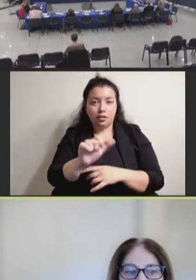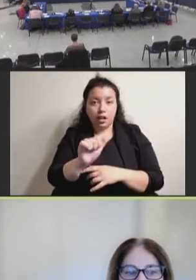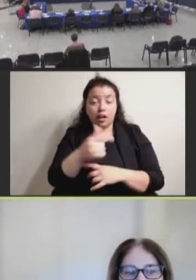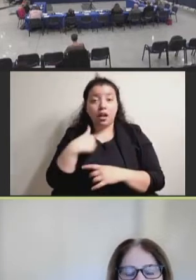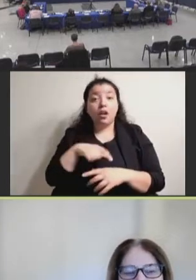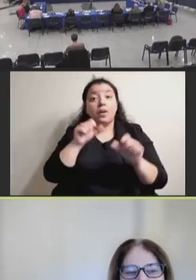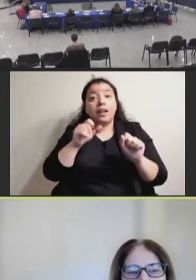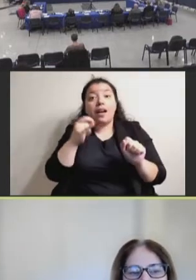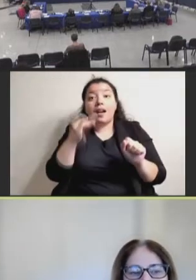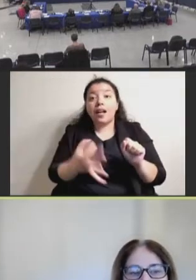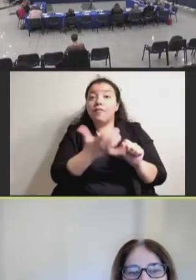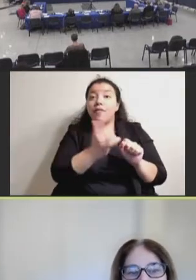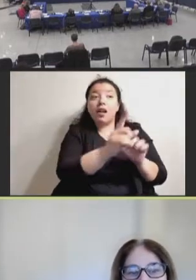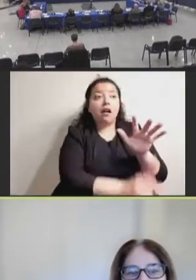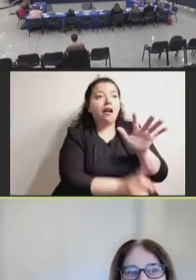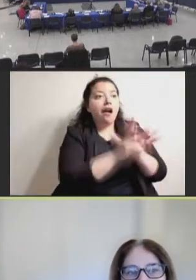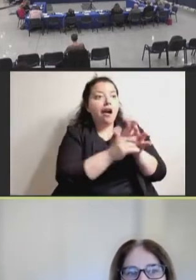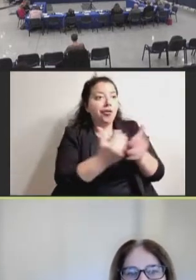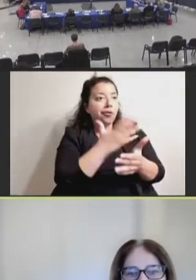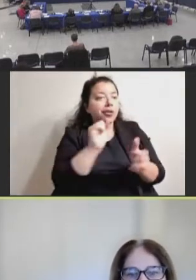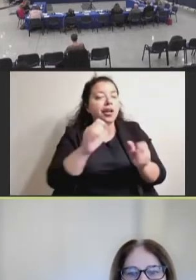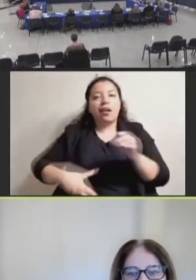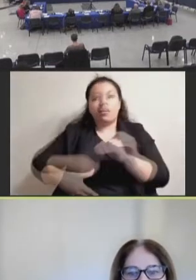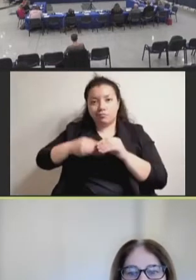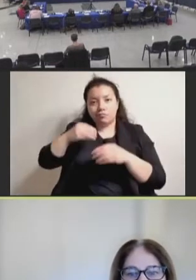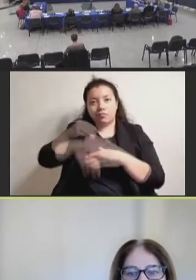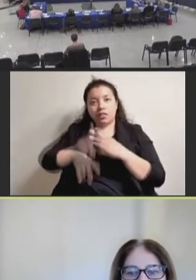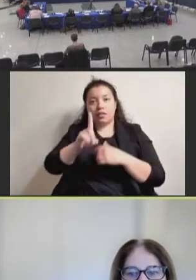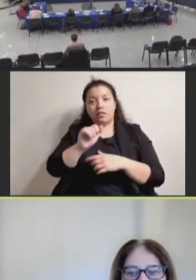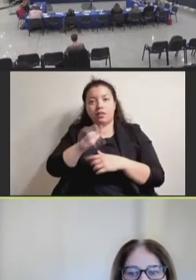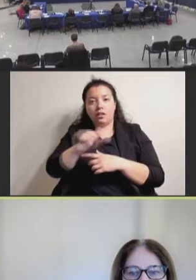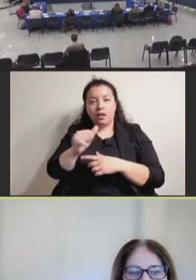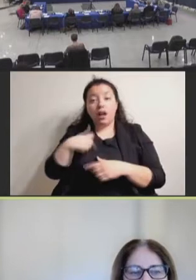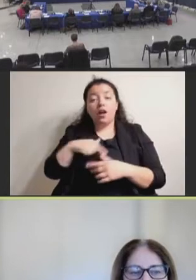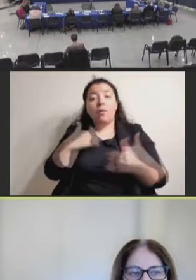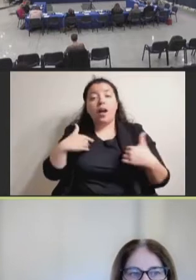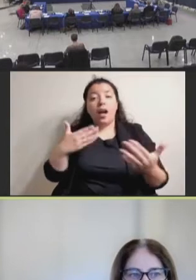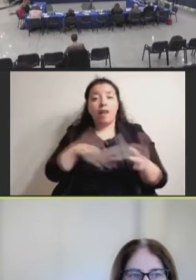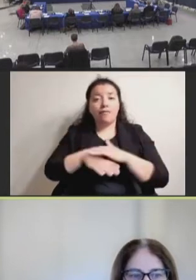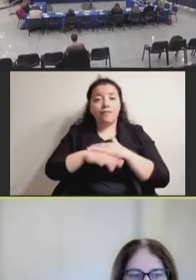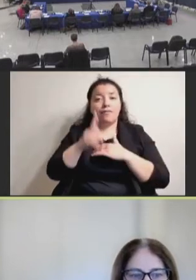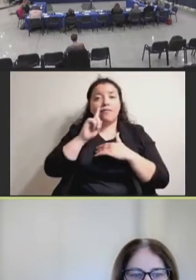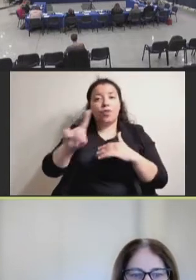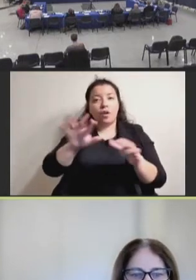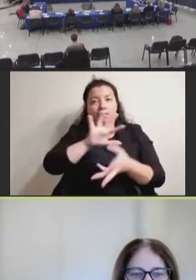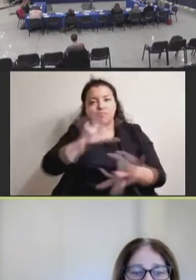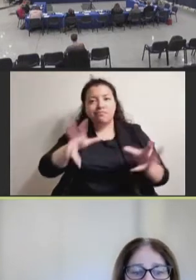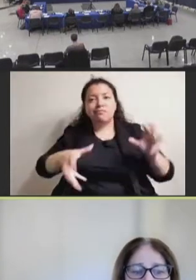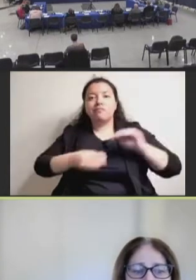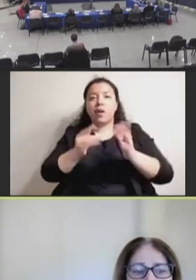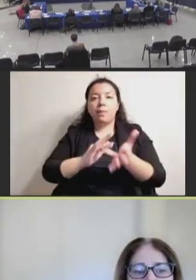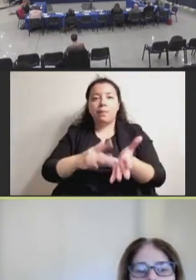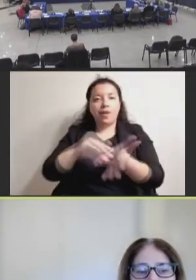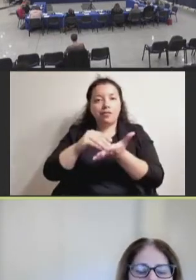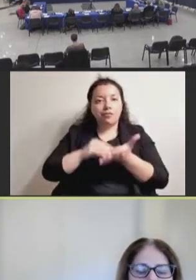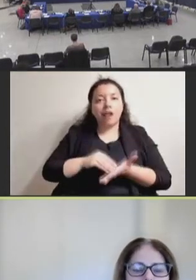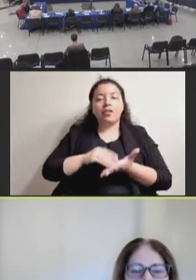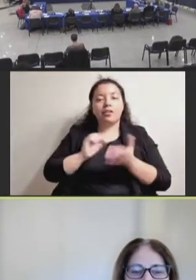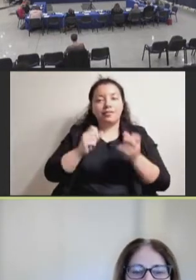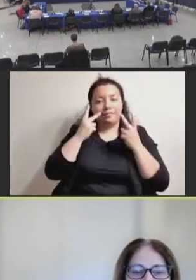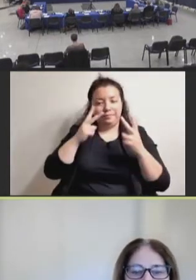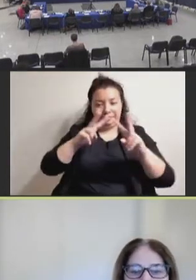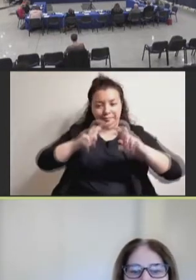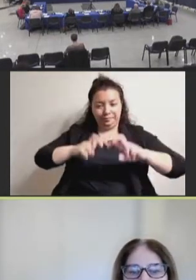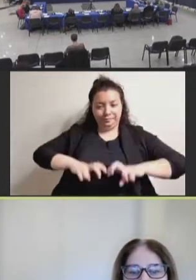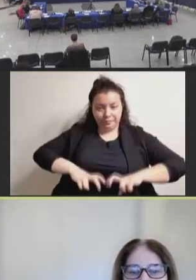emerging concerns. And we have access to comprehensive medical records and rapid case confirmation when appropriate. And then for persons aged 12